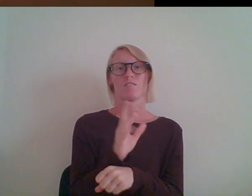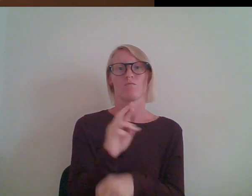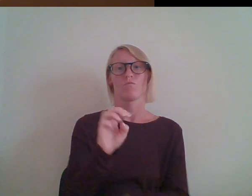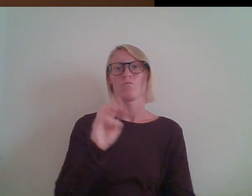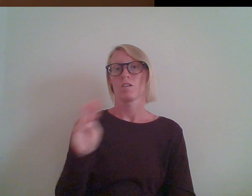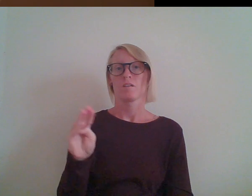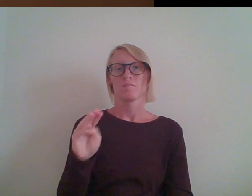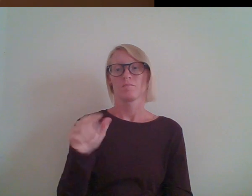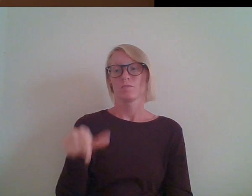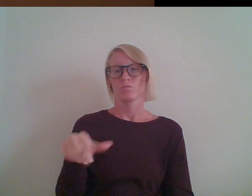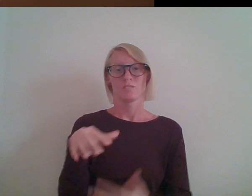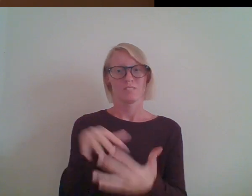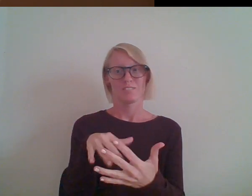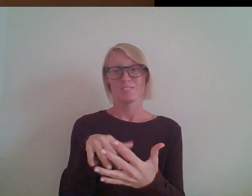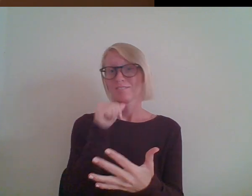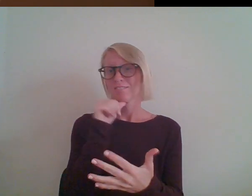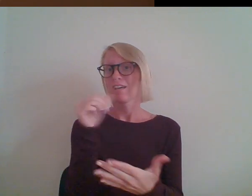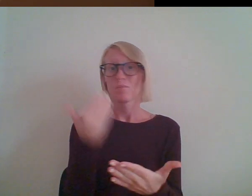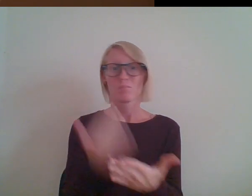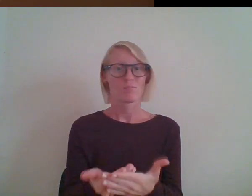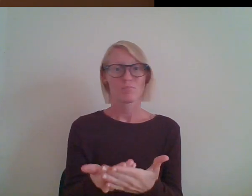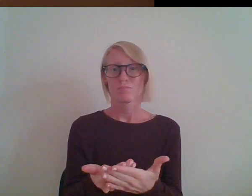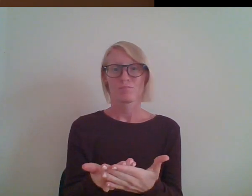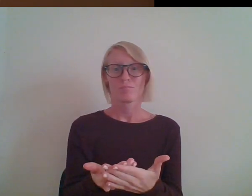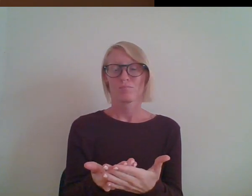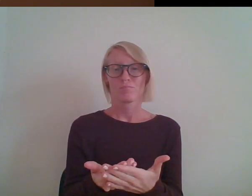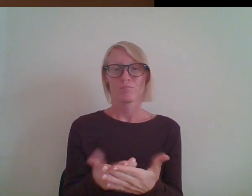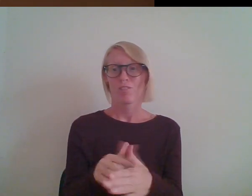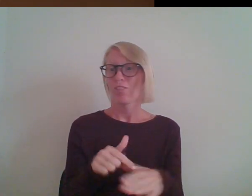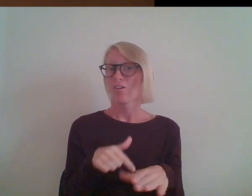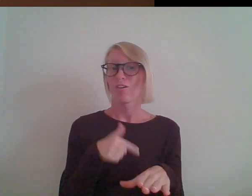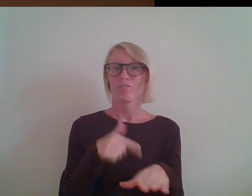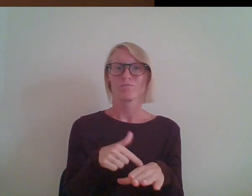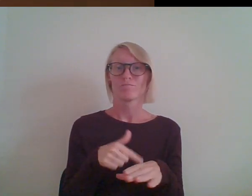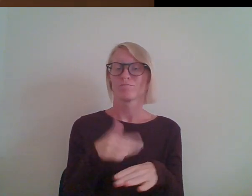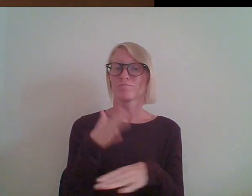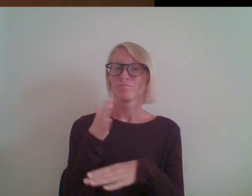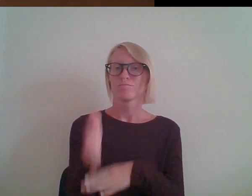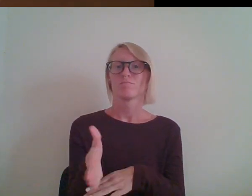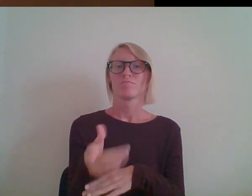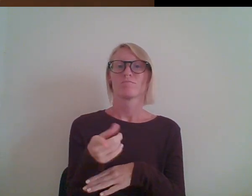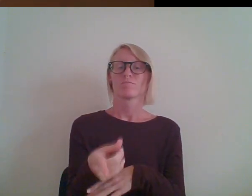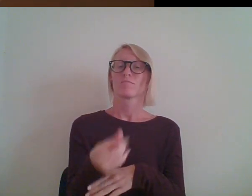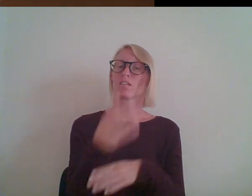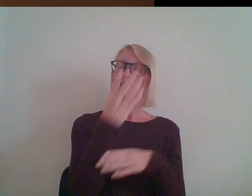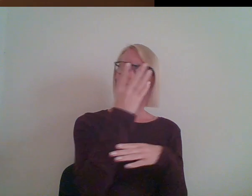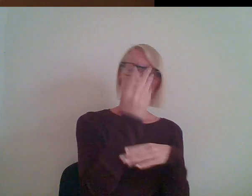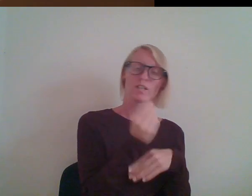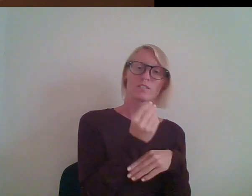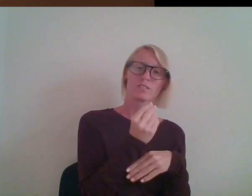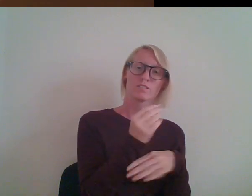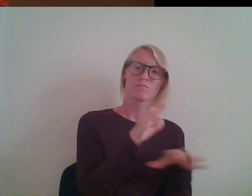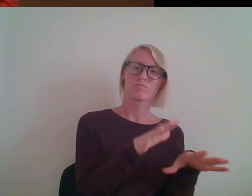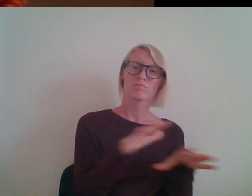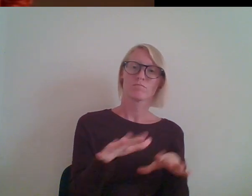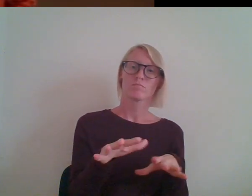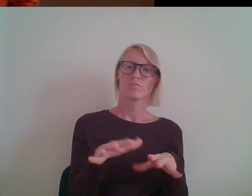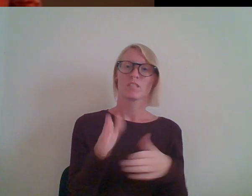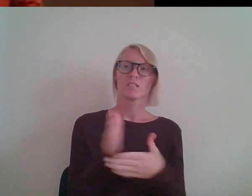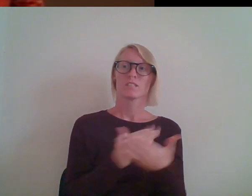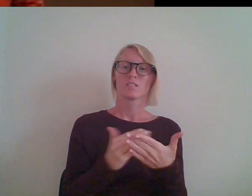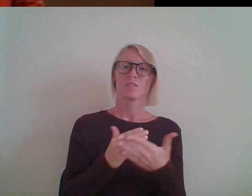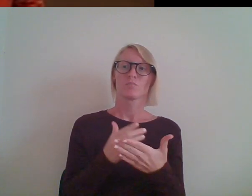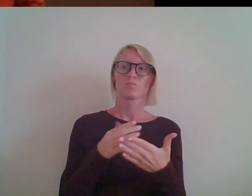become permanent. And I can tell you there are studies that show simply by getting better rest, some students improve